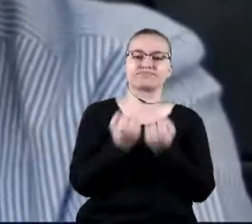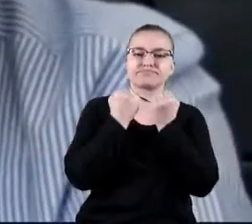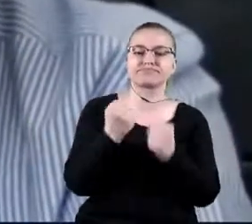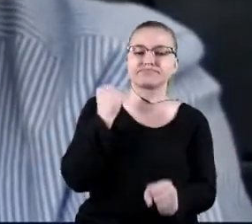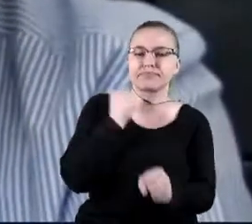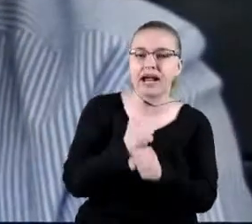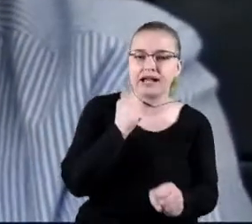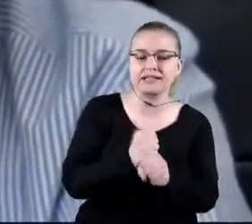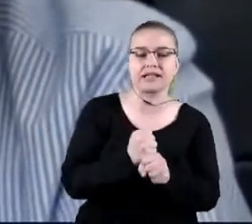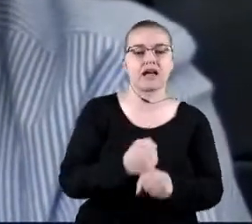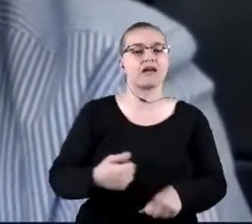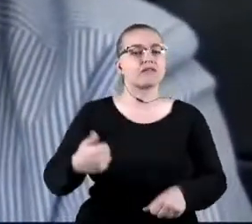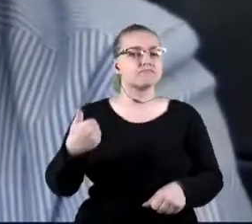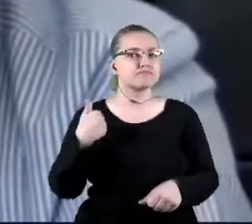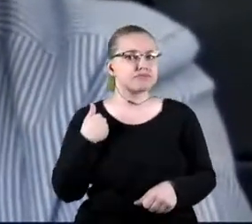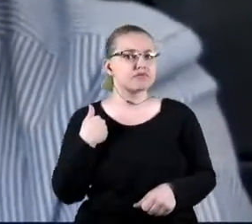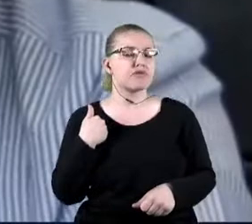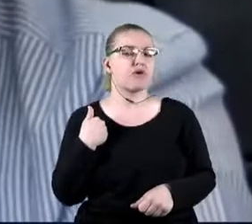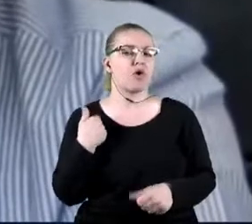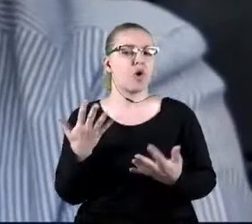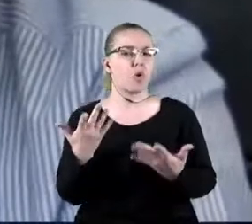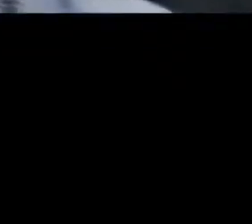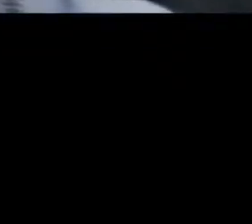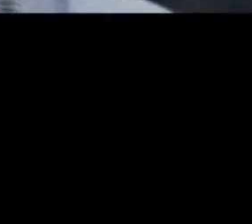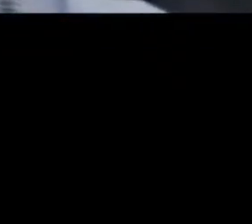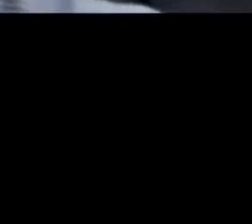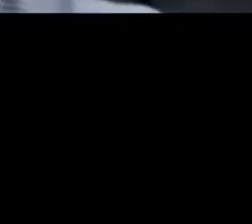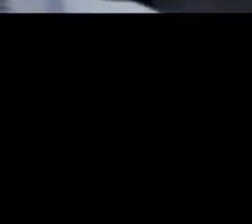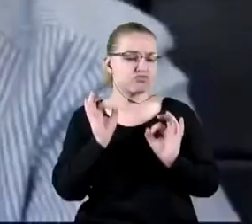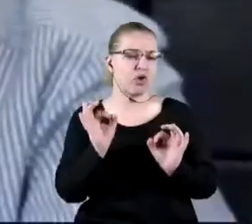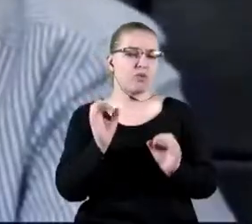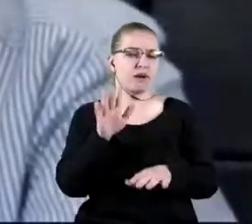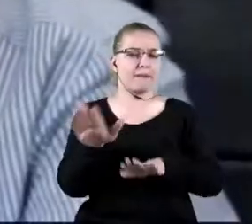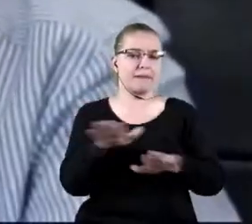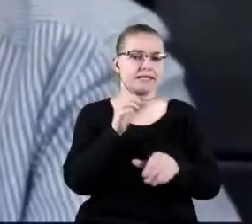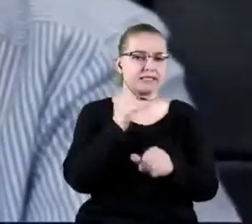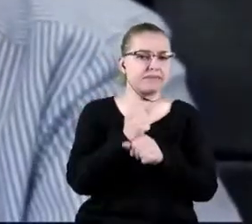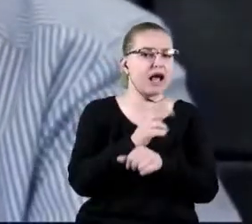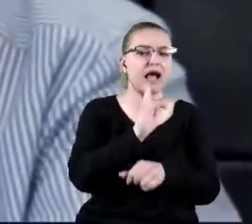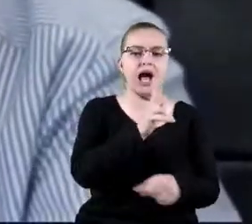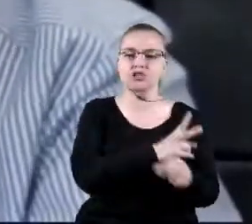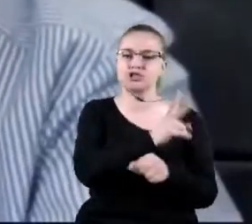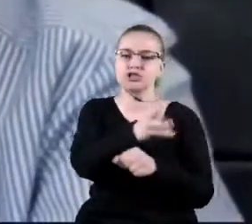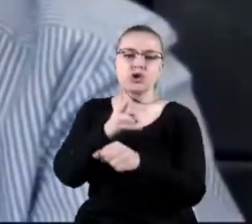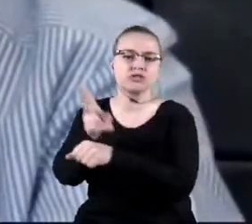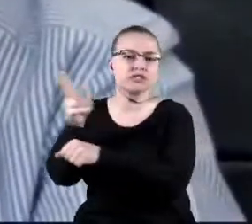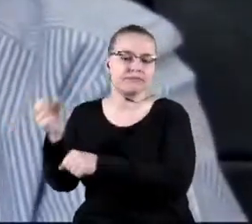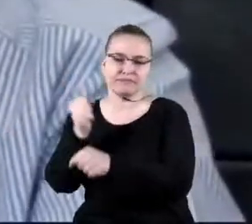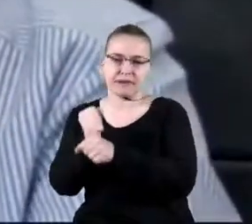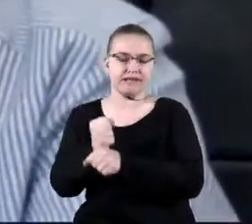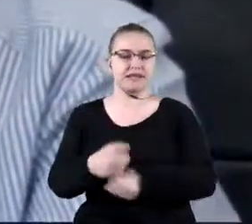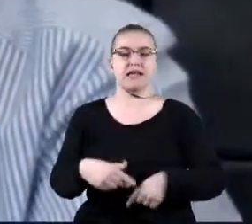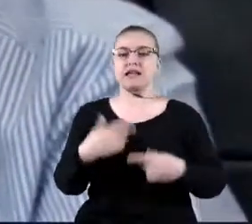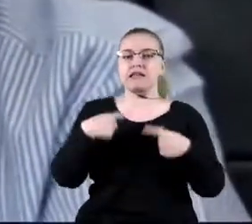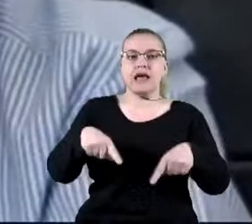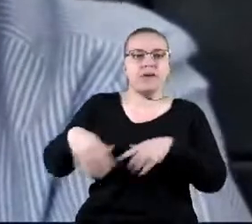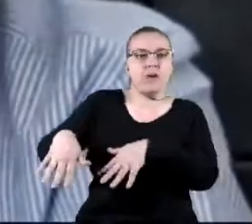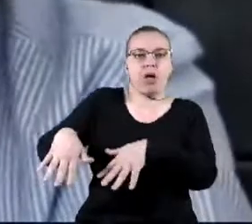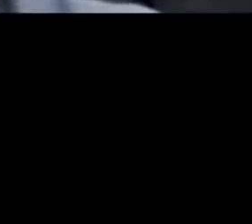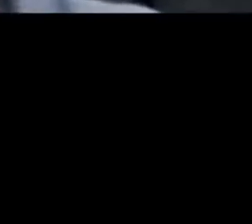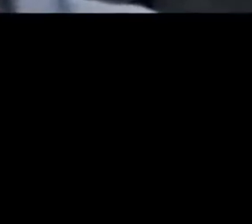came to us. It was easy to find a job. Everyone had access